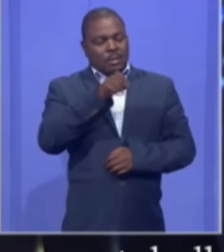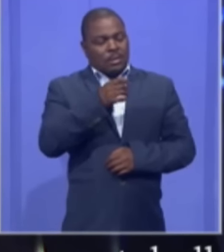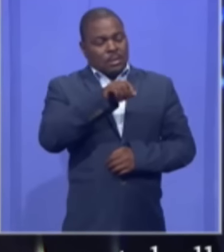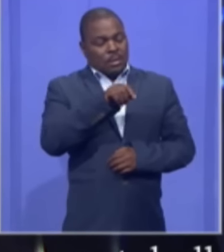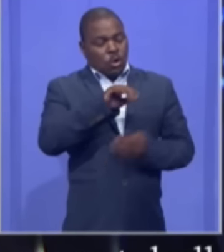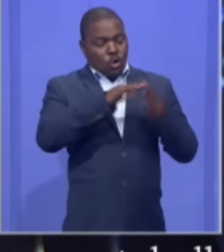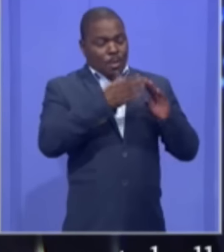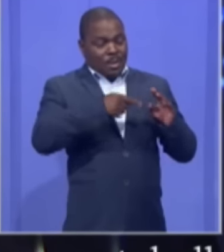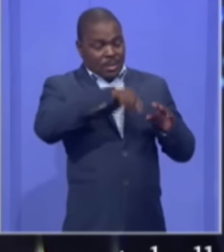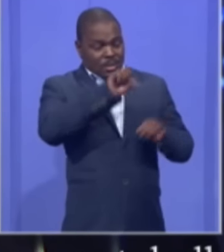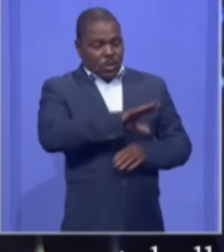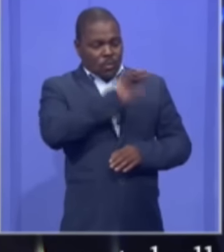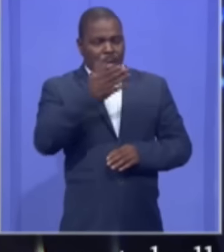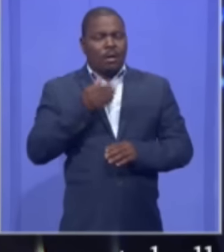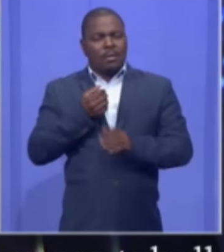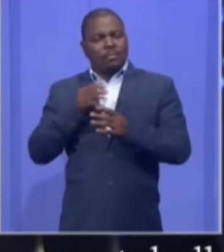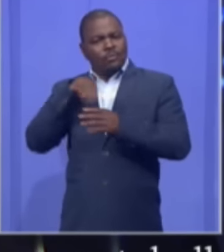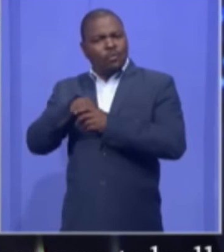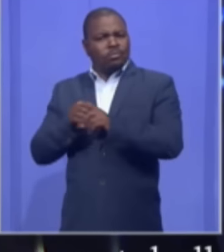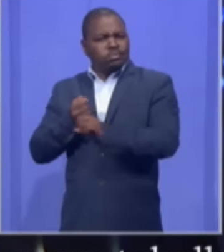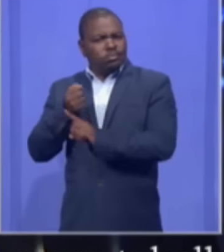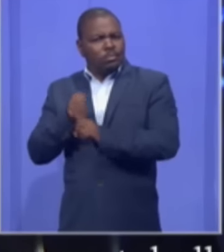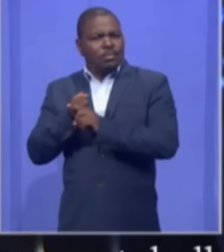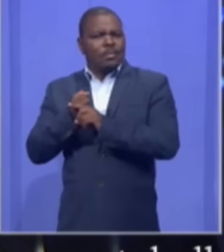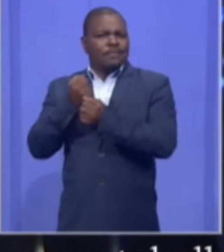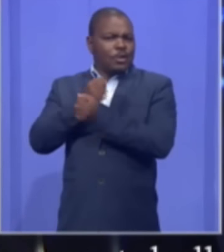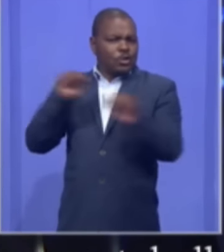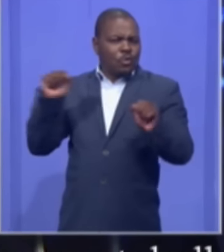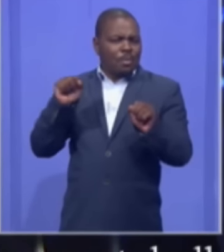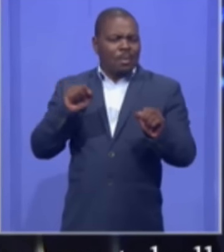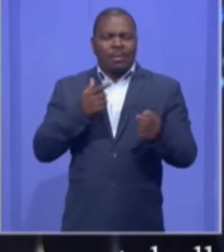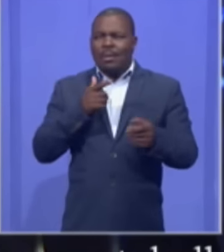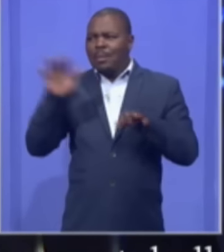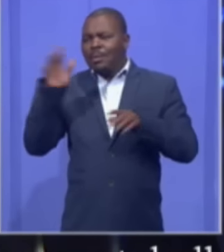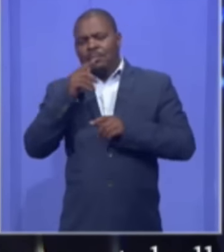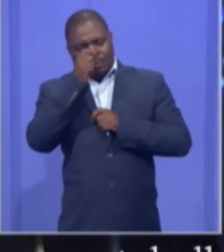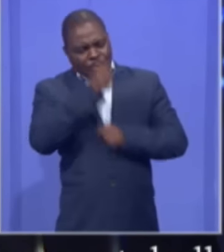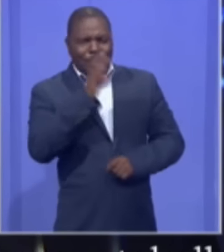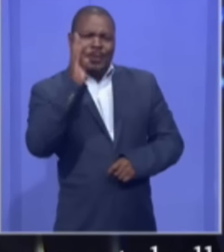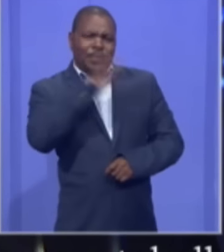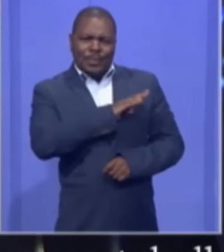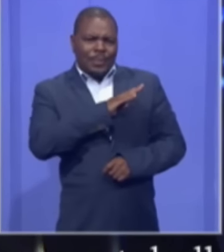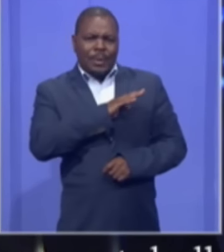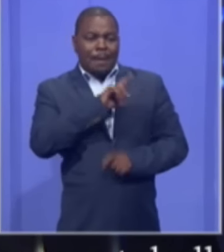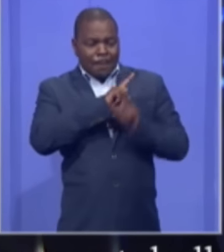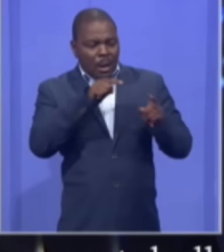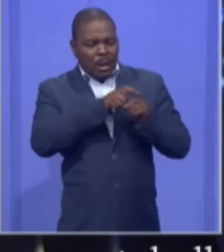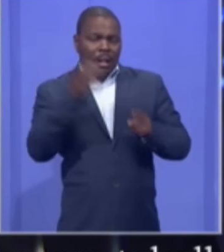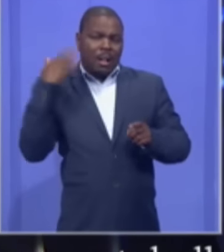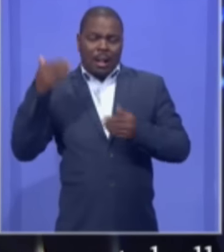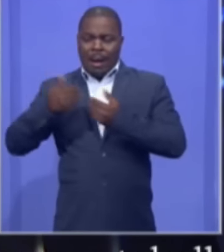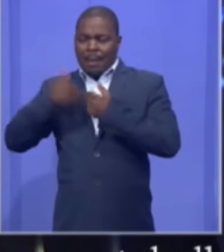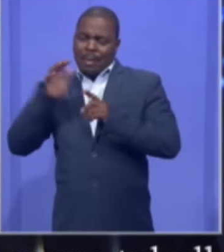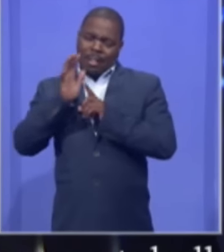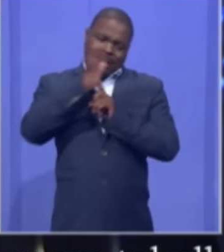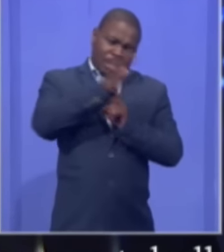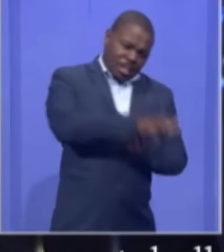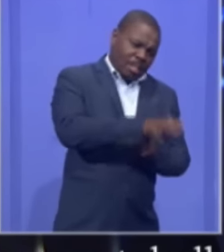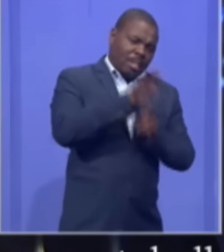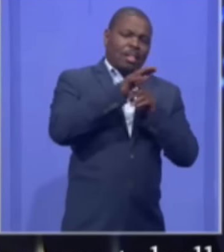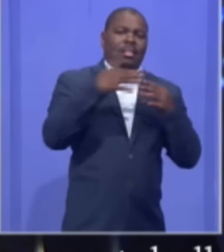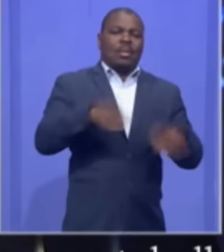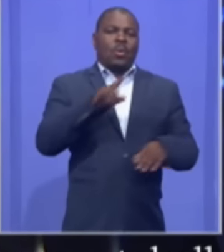Borwa ha e ananelwe ka ho lekaneng. Ha ho moo e ngodilweng le hoja ba hlorisitswe haholo ke mmuso wa kgethollo ka nako